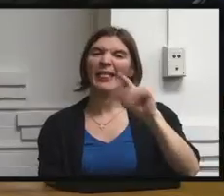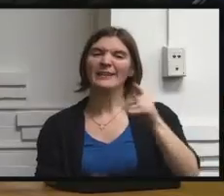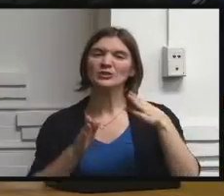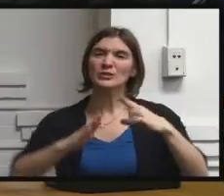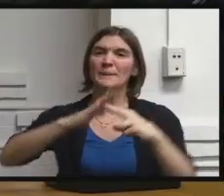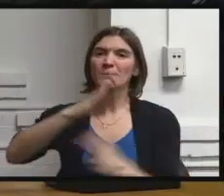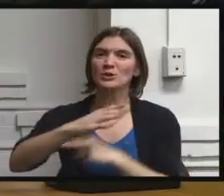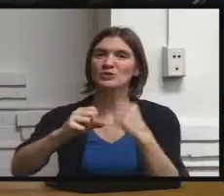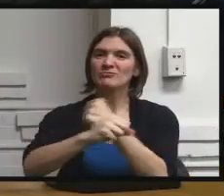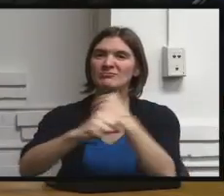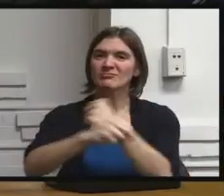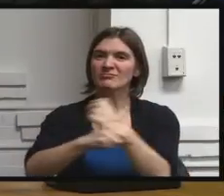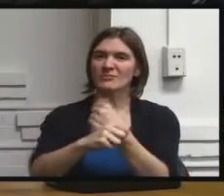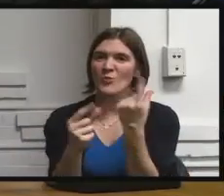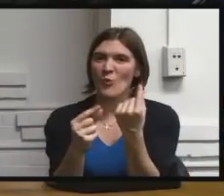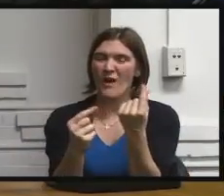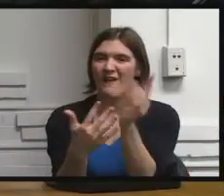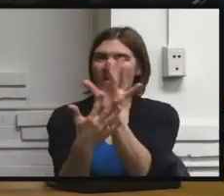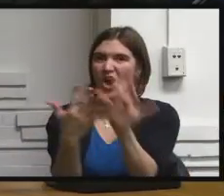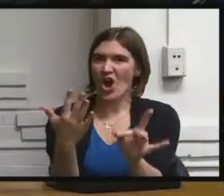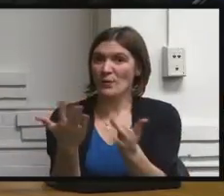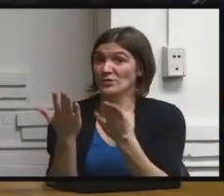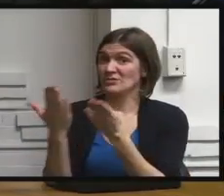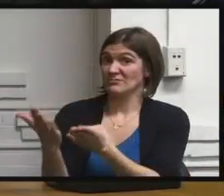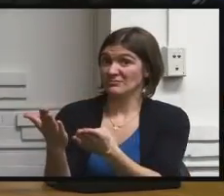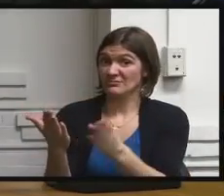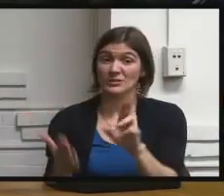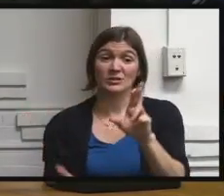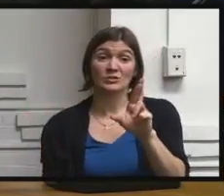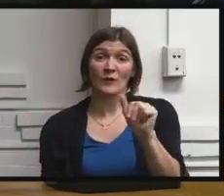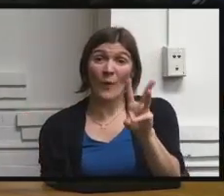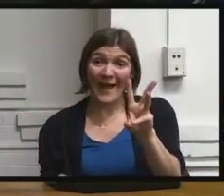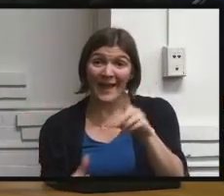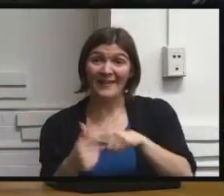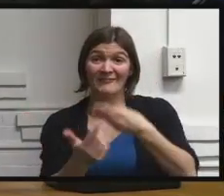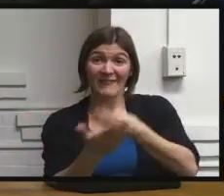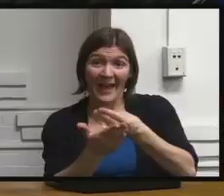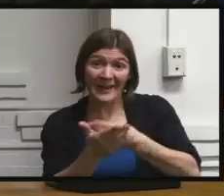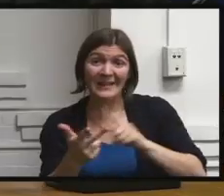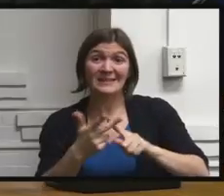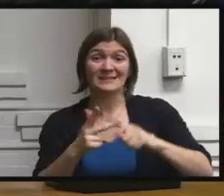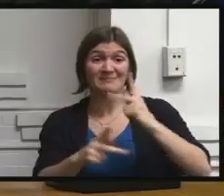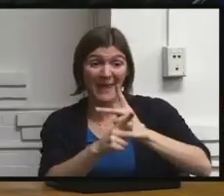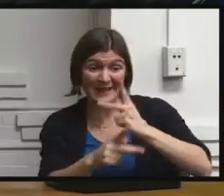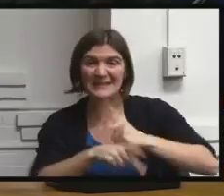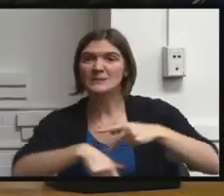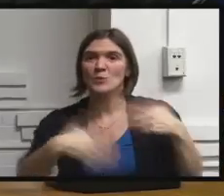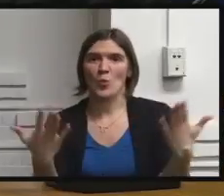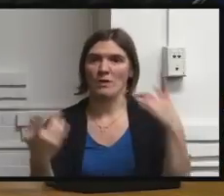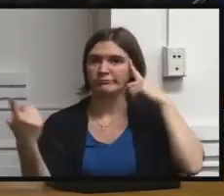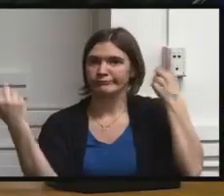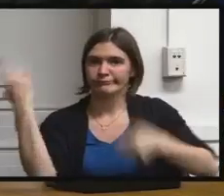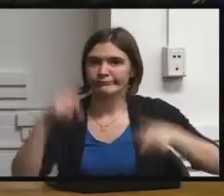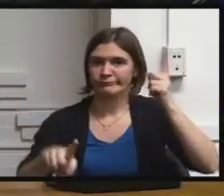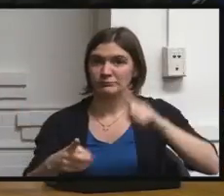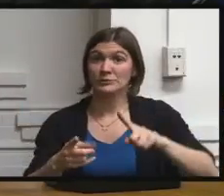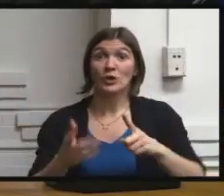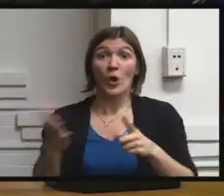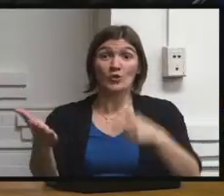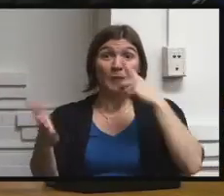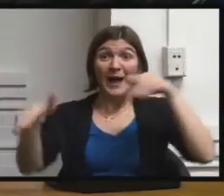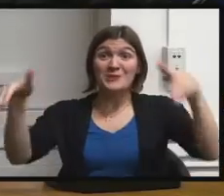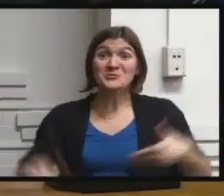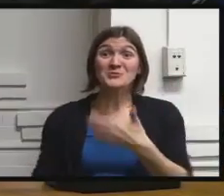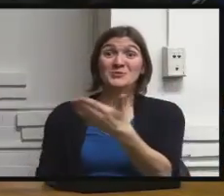Repair, VTRANS Alternatives, and Right-of-Way and Finance and Maintenance Agreement. So, if you all